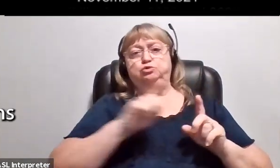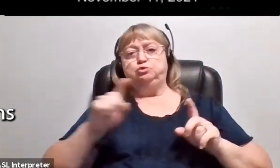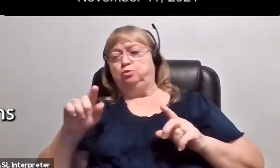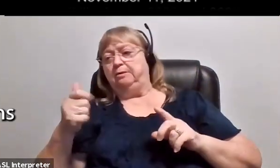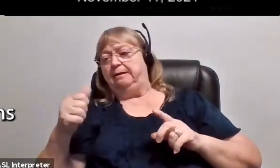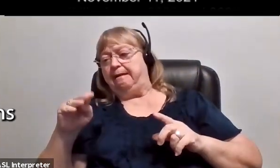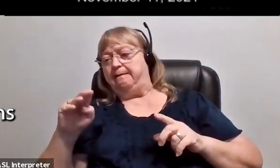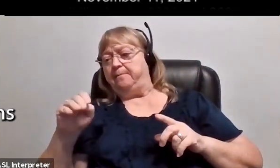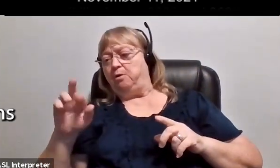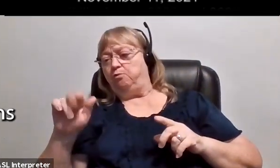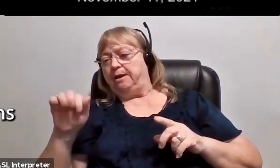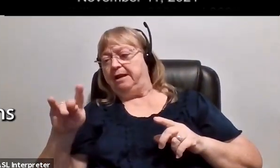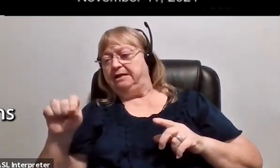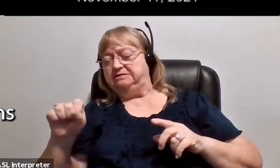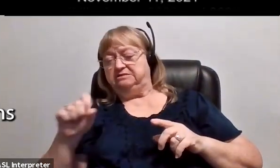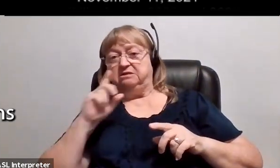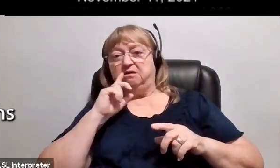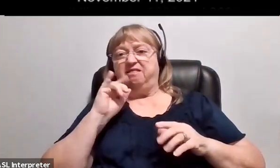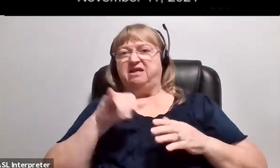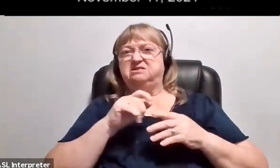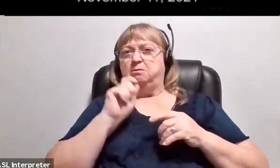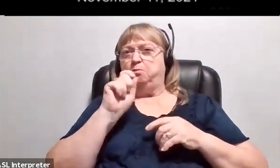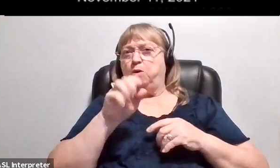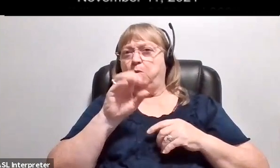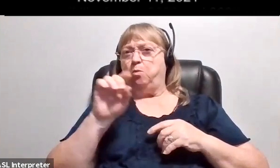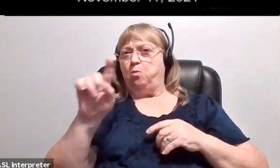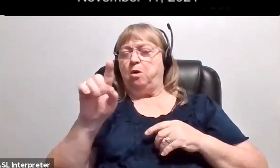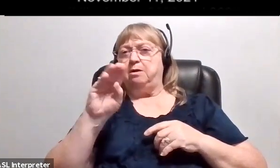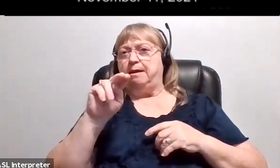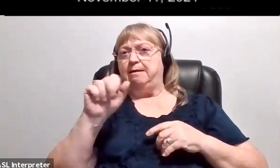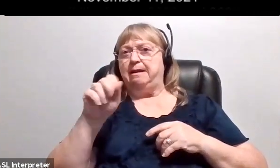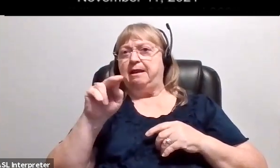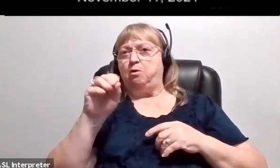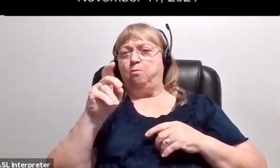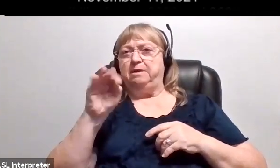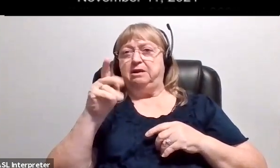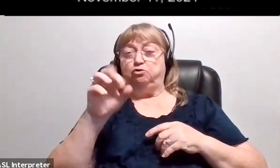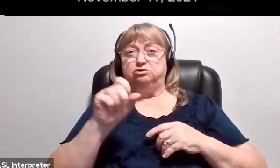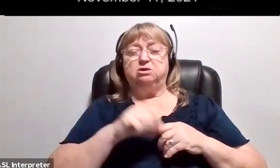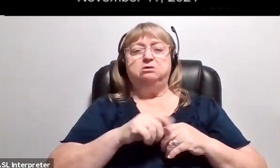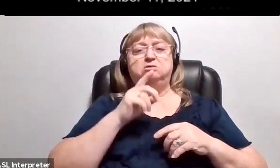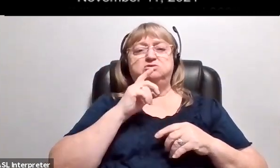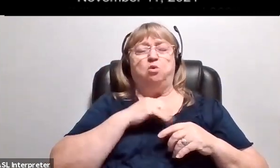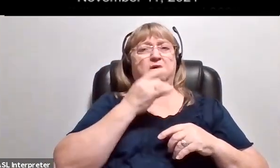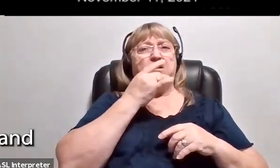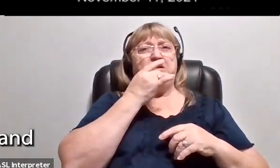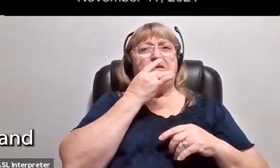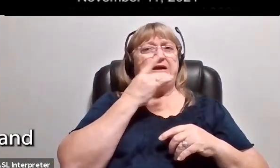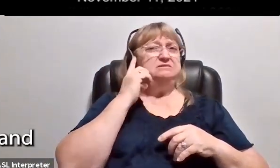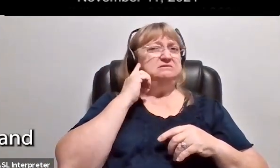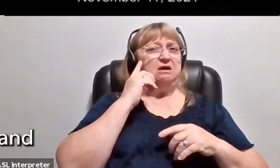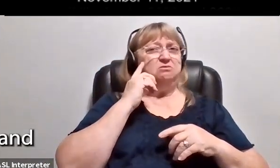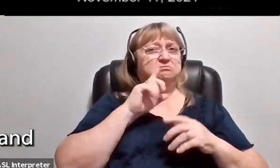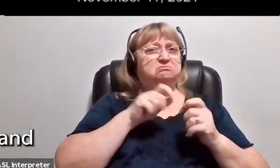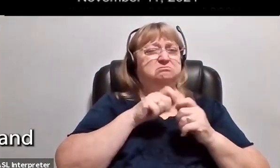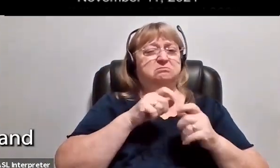know and have wavelengths smaller than 0.01 nanometers. So what is light sound in particular? On the right here, we have a